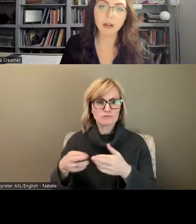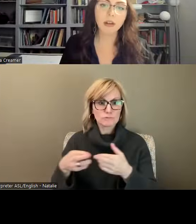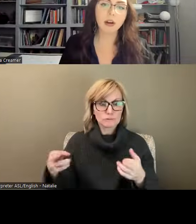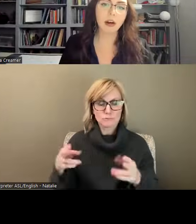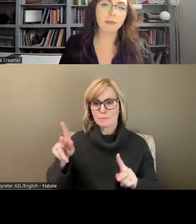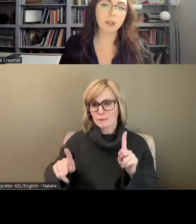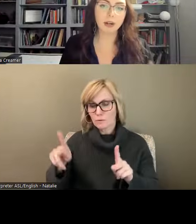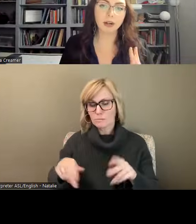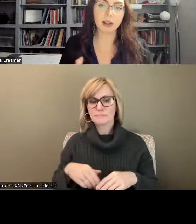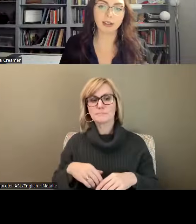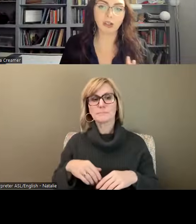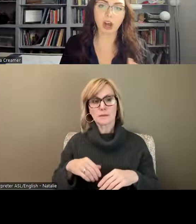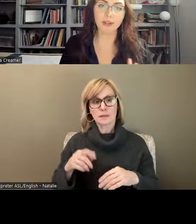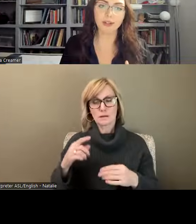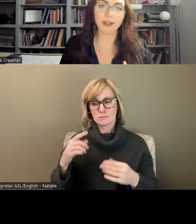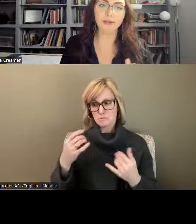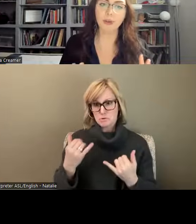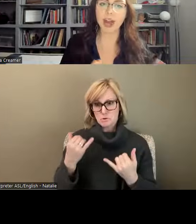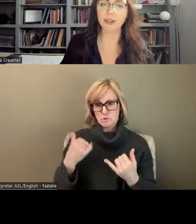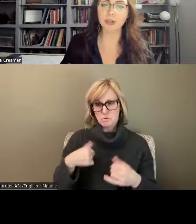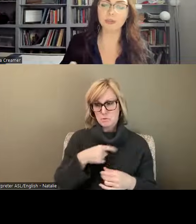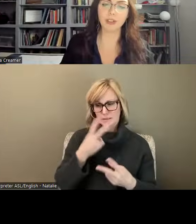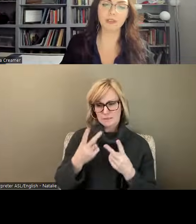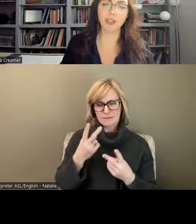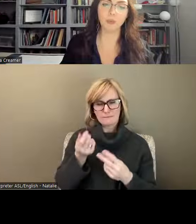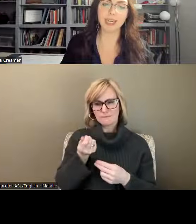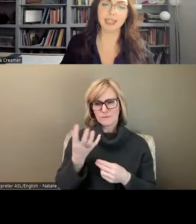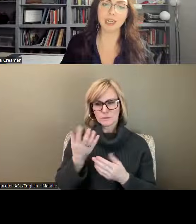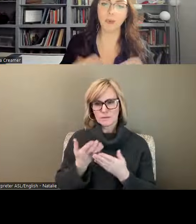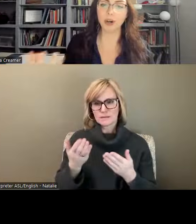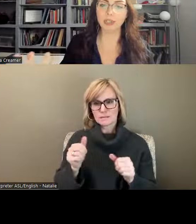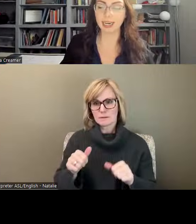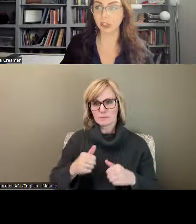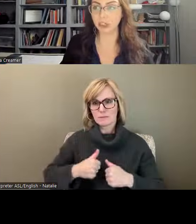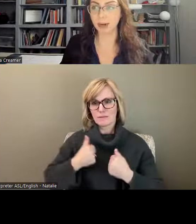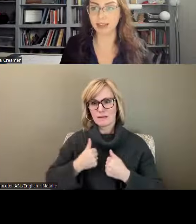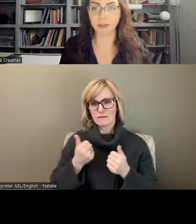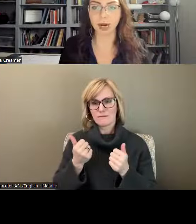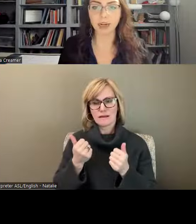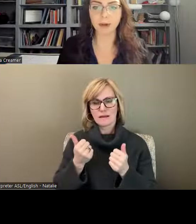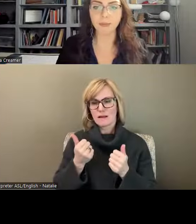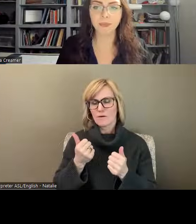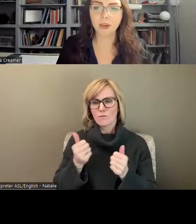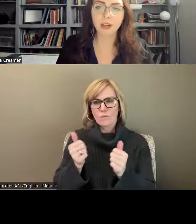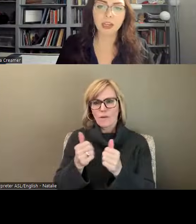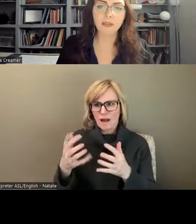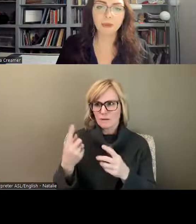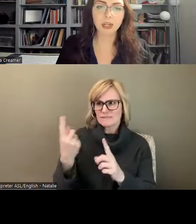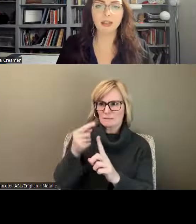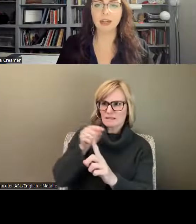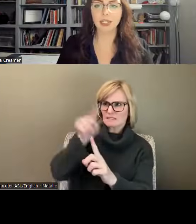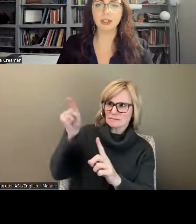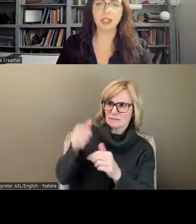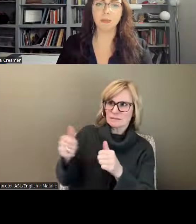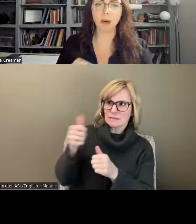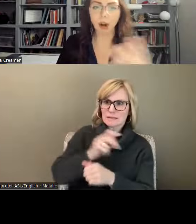people, to our current knowledge, offered very few avenues for living in ways that weren't sanctioned by the empire. Even